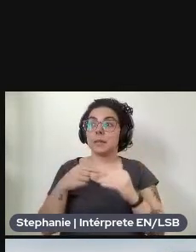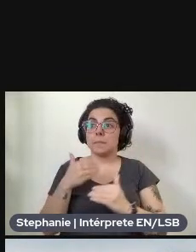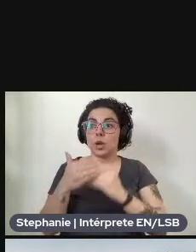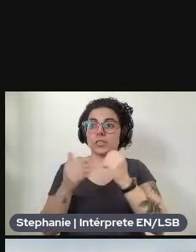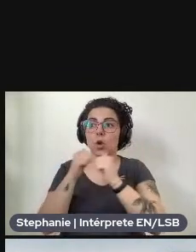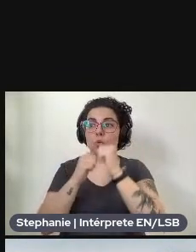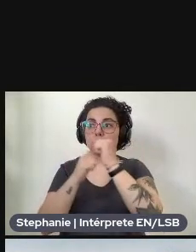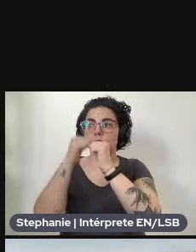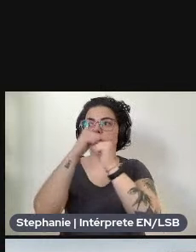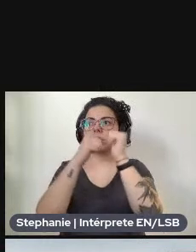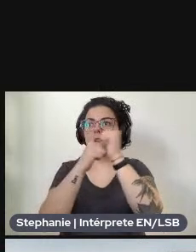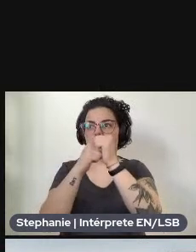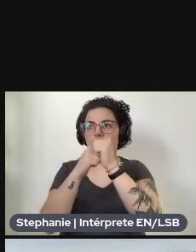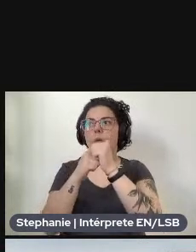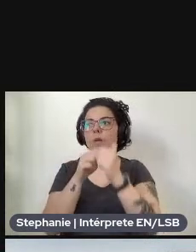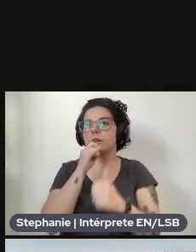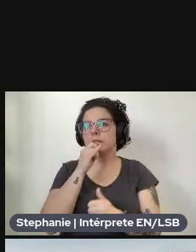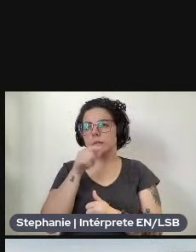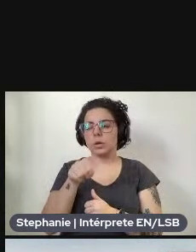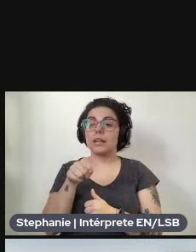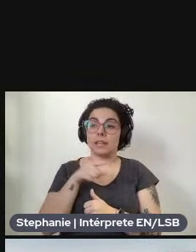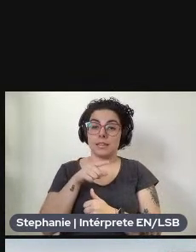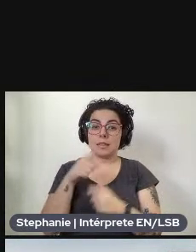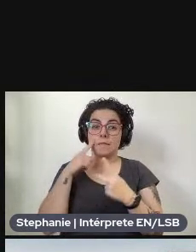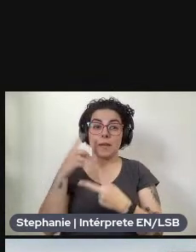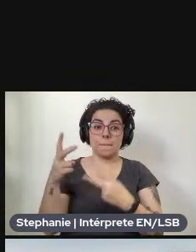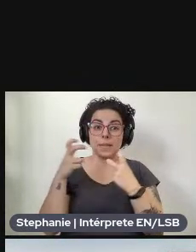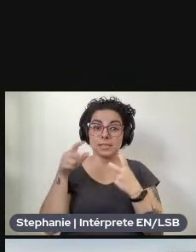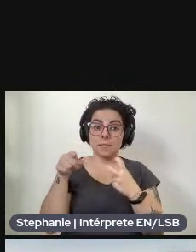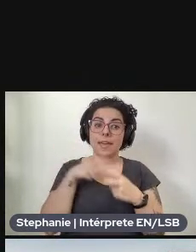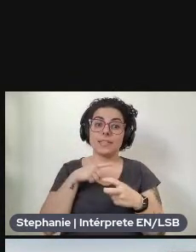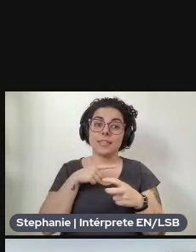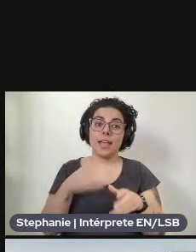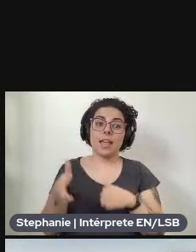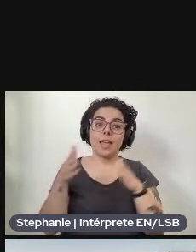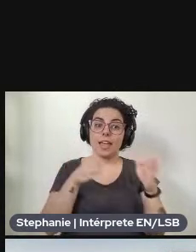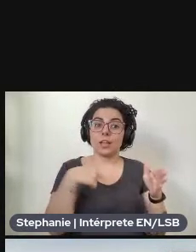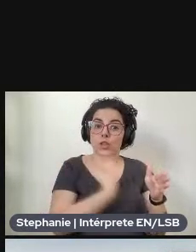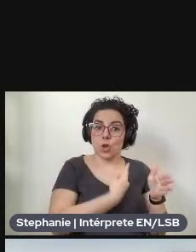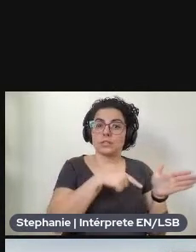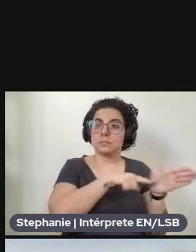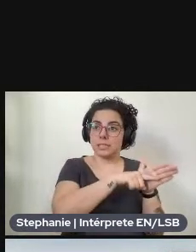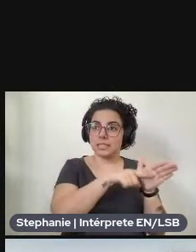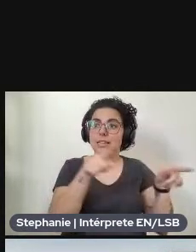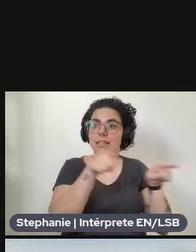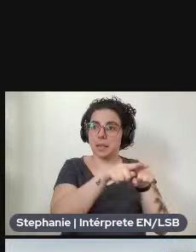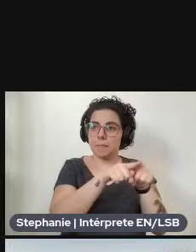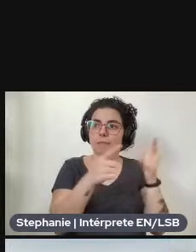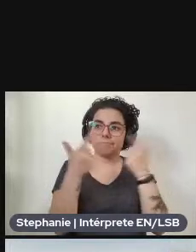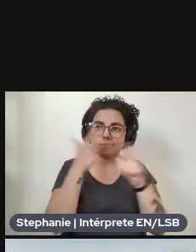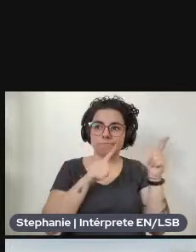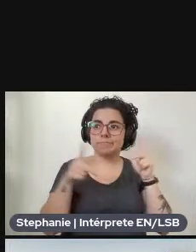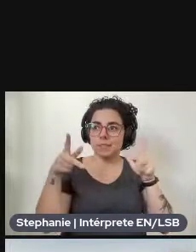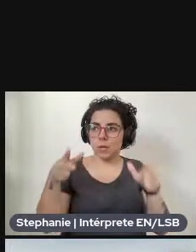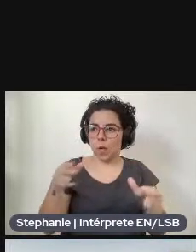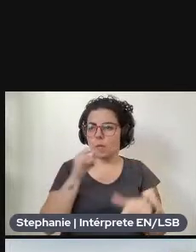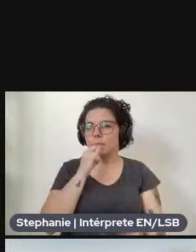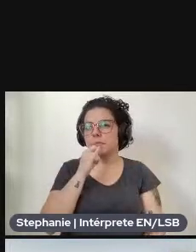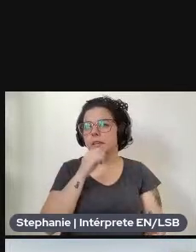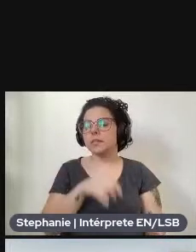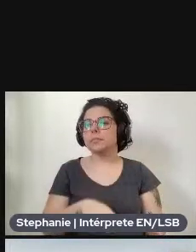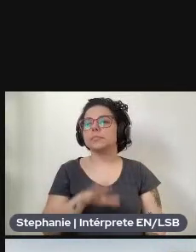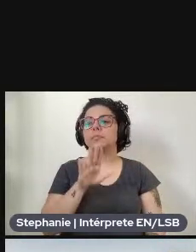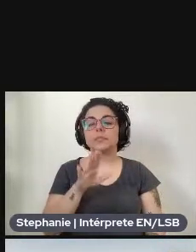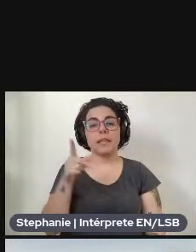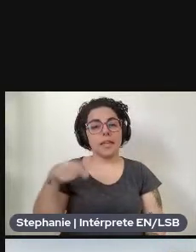see that those benefits are also to be confirmed by our own case study. So first of all, it's interesting that